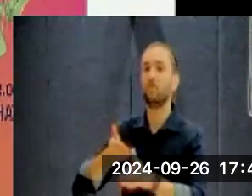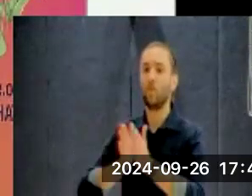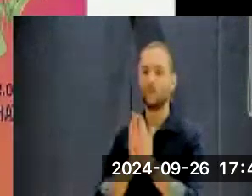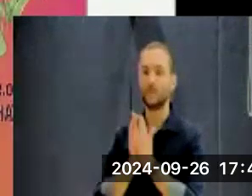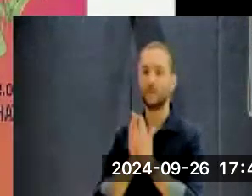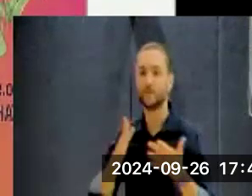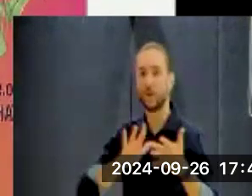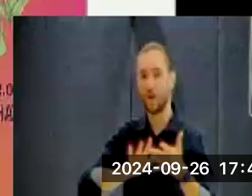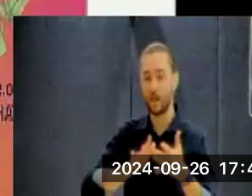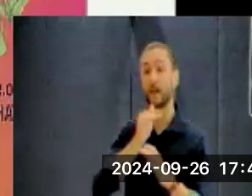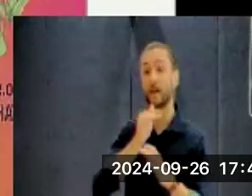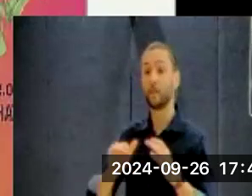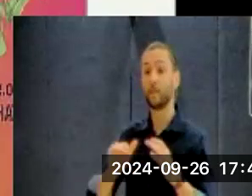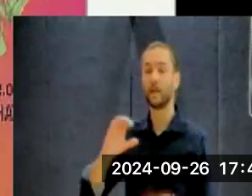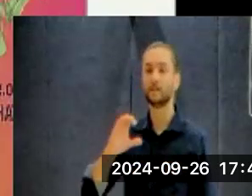emailing the form to